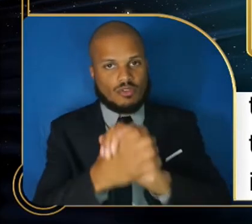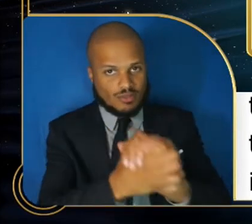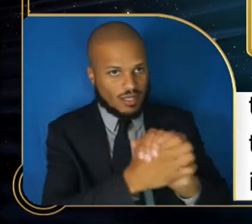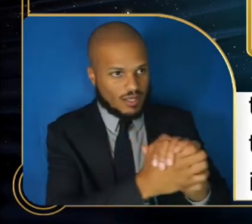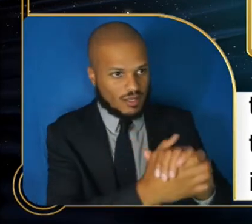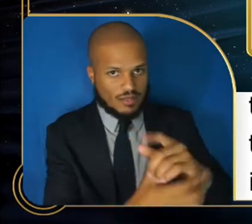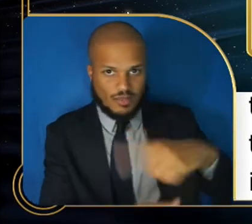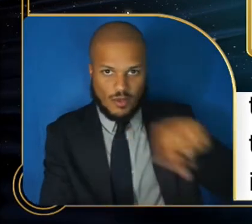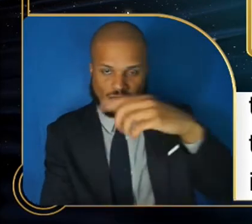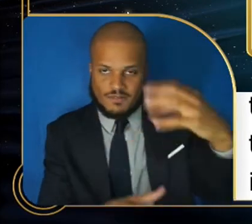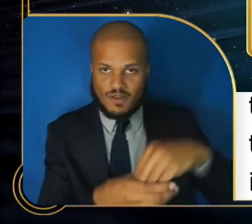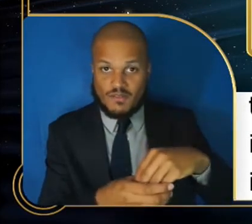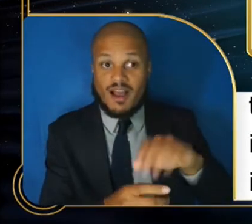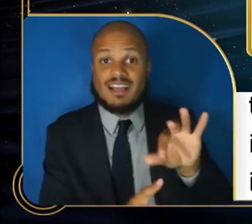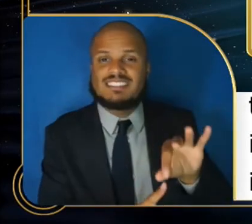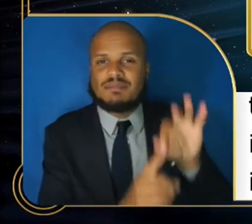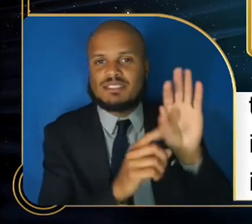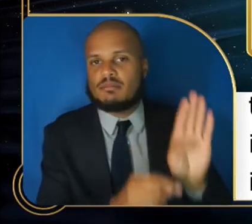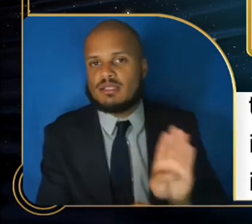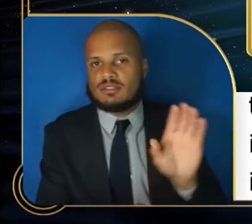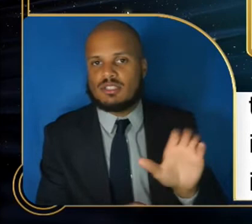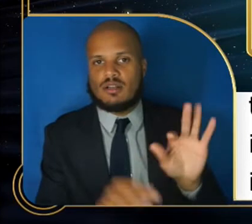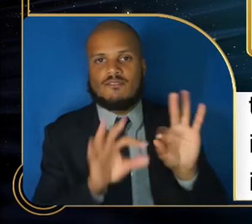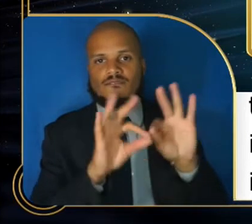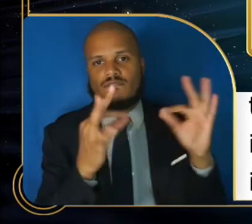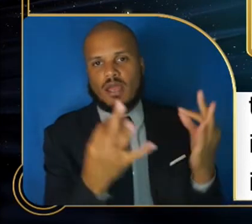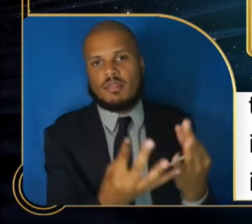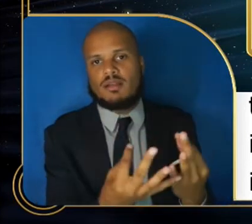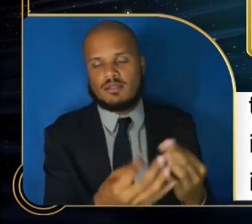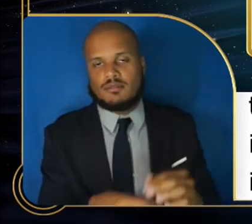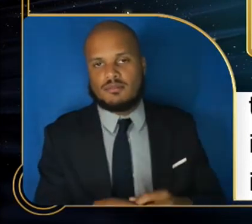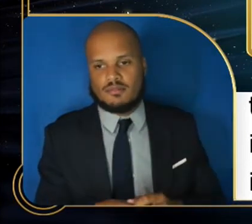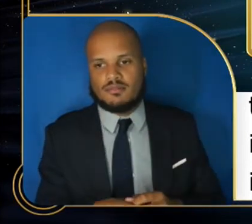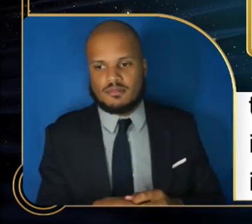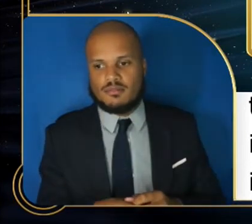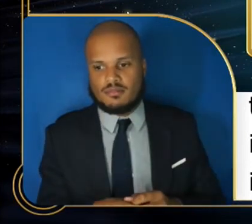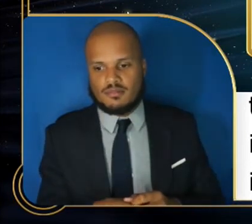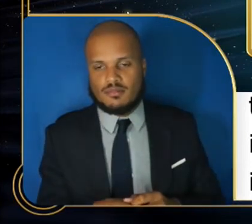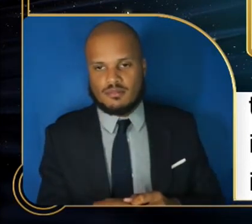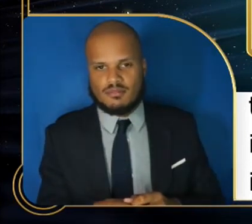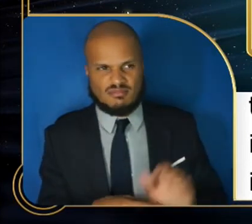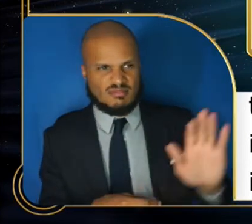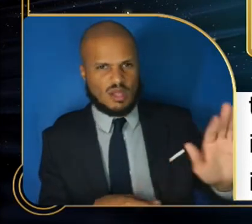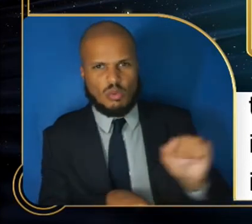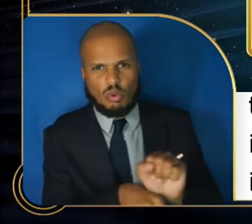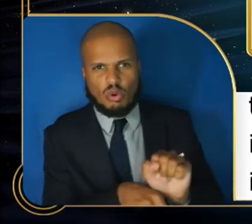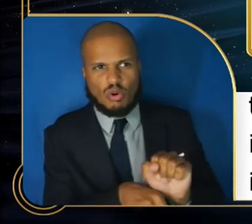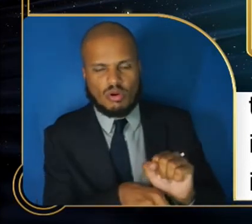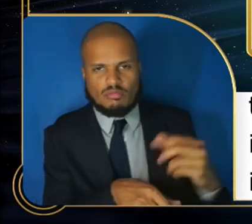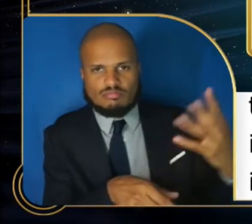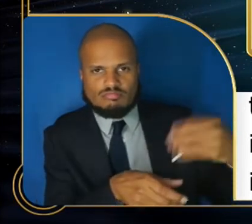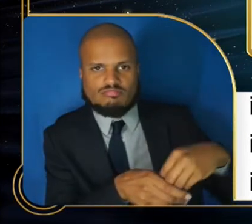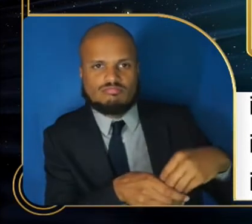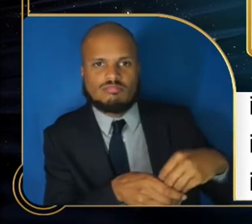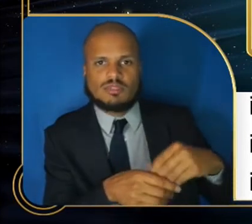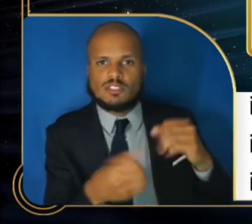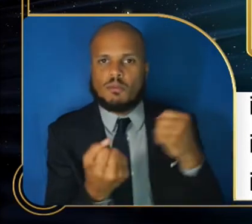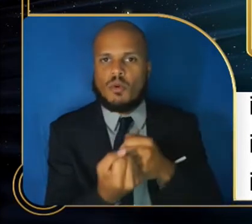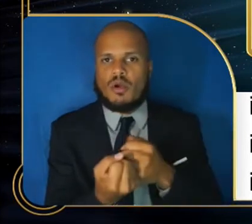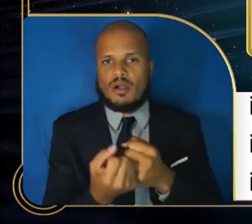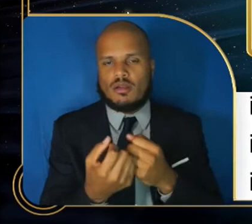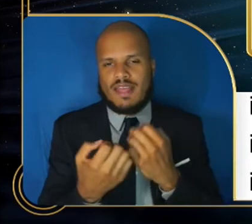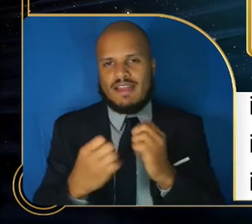involved, especially the Bazelon family, in all that it is doing to support the effort,